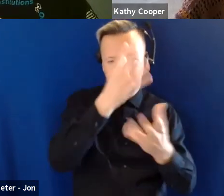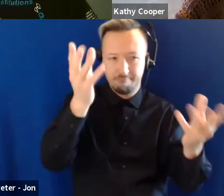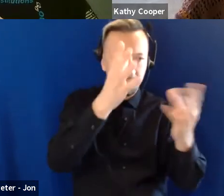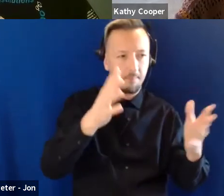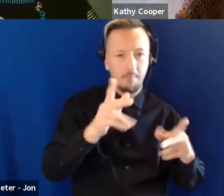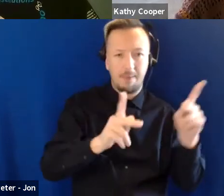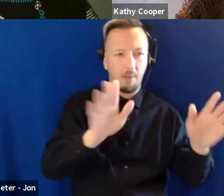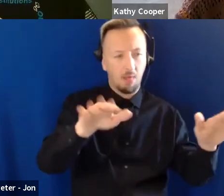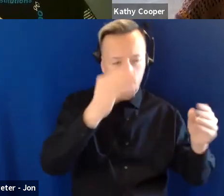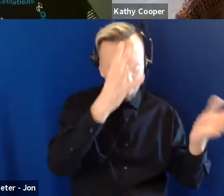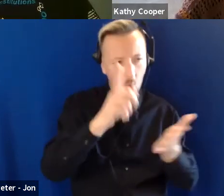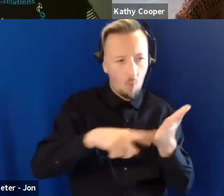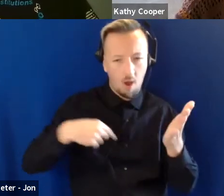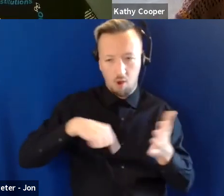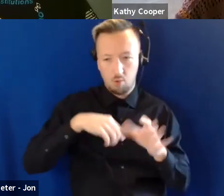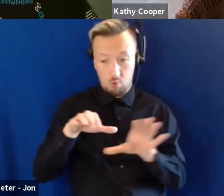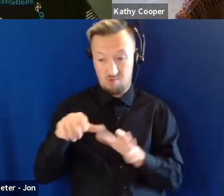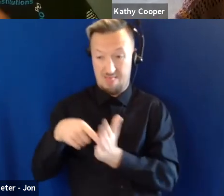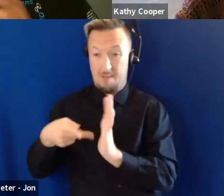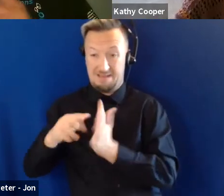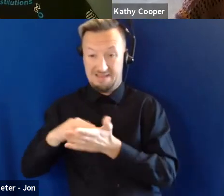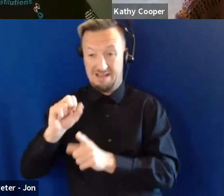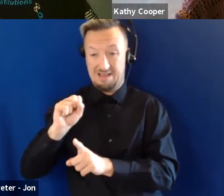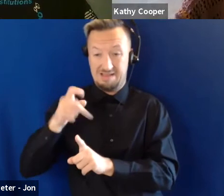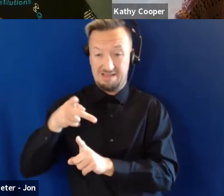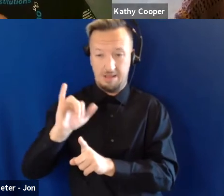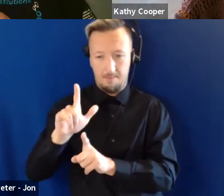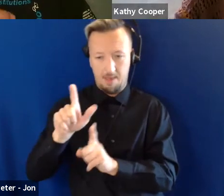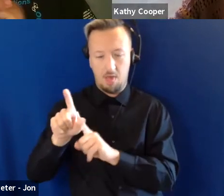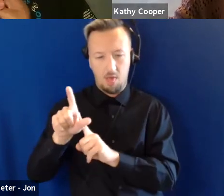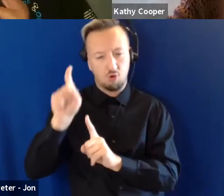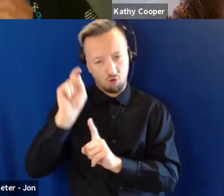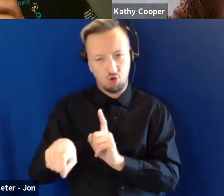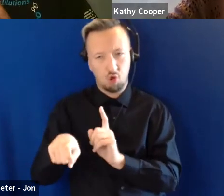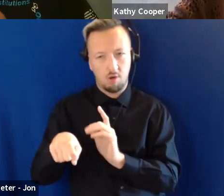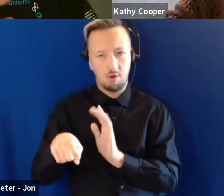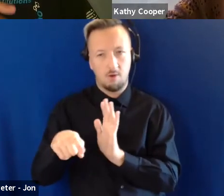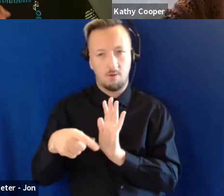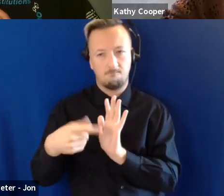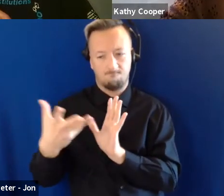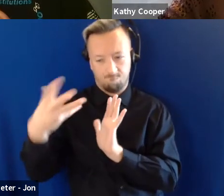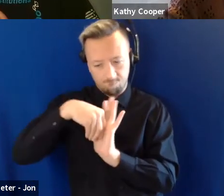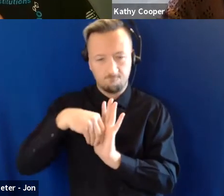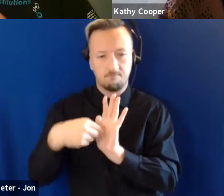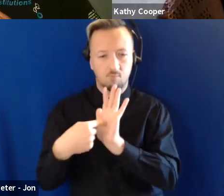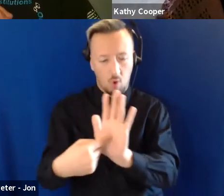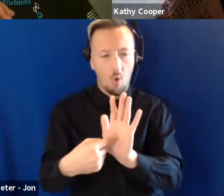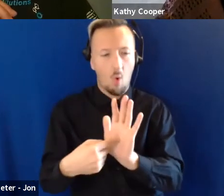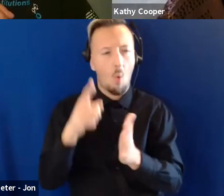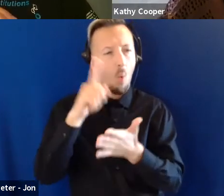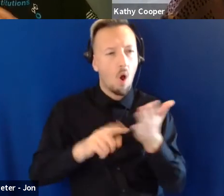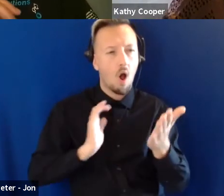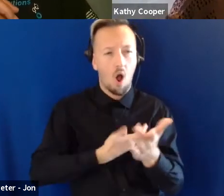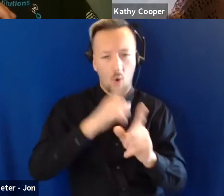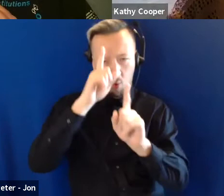important thing, then your spill should reflect it. And you should have sort of concrete and measurable goals and ways